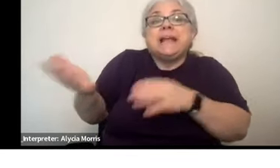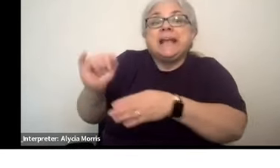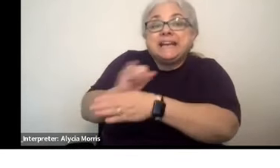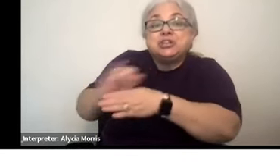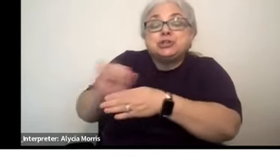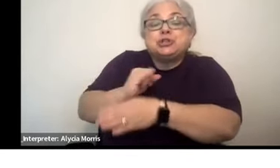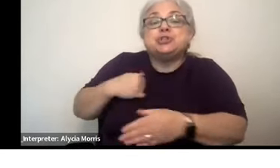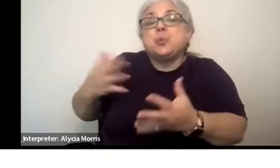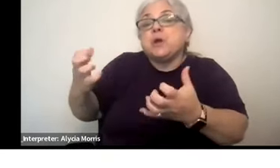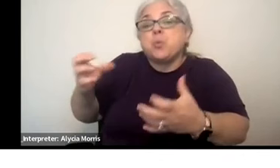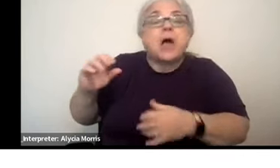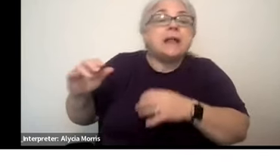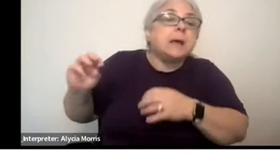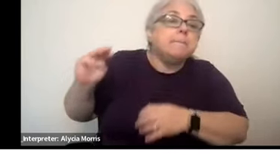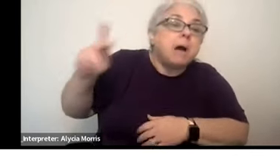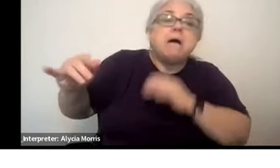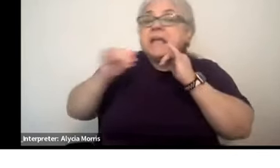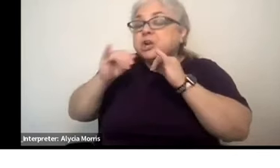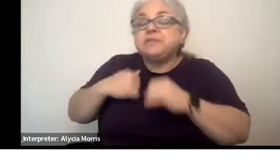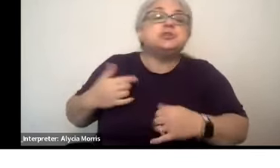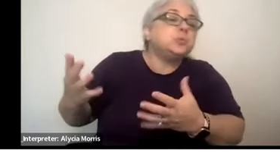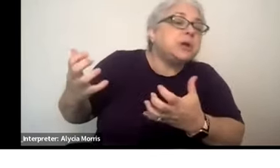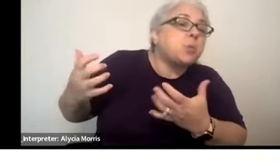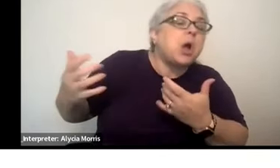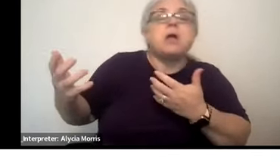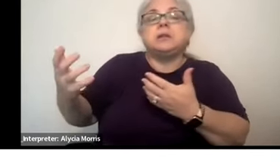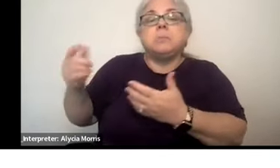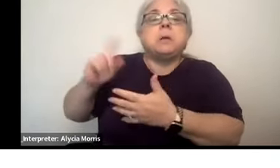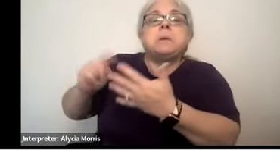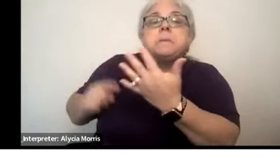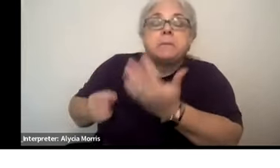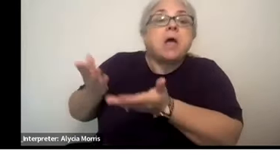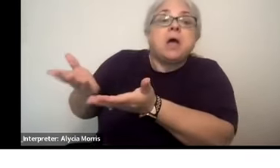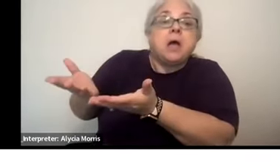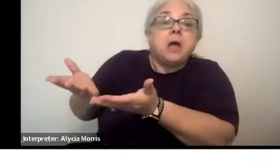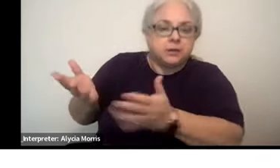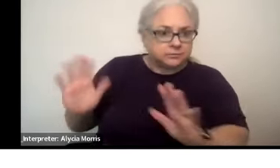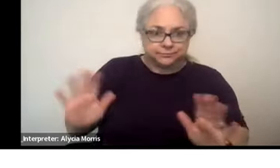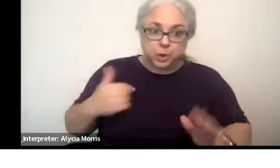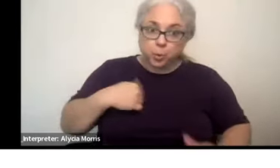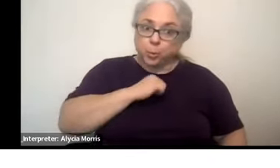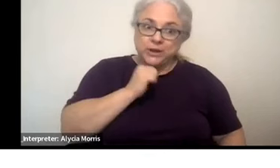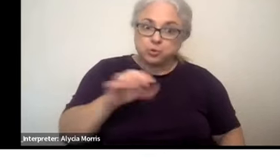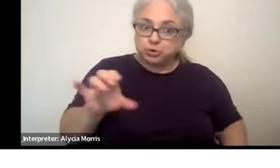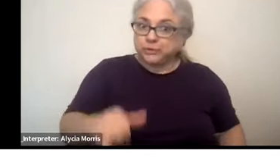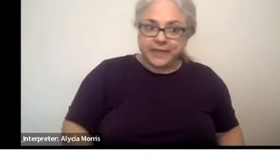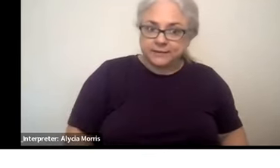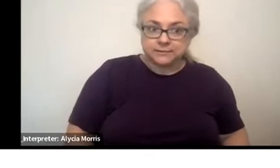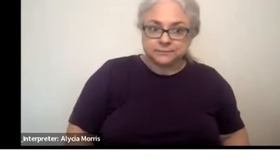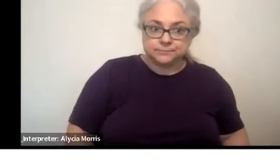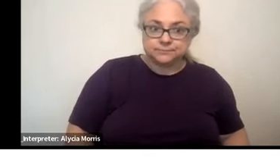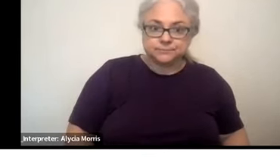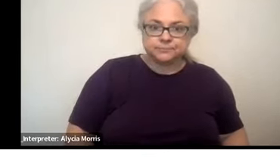mock interviews. We want you to do apprenticeships or any of the other things that we would like to have our business people do. We